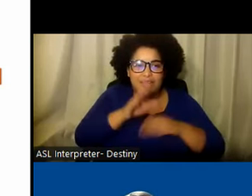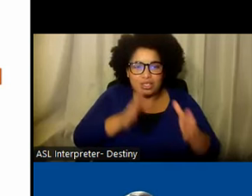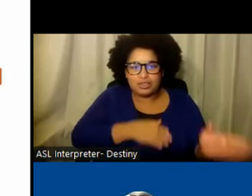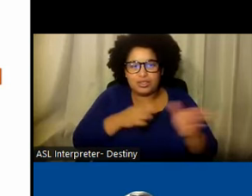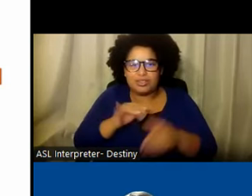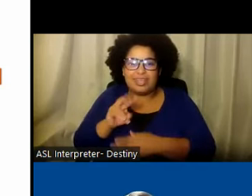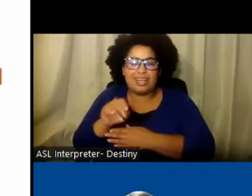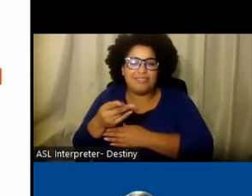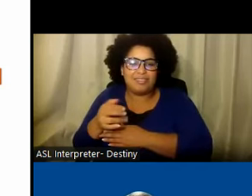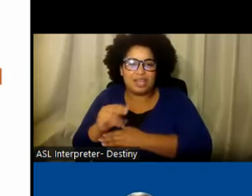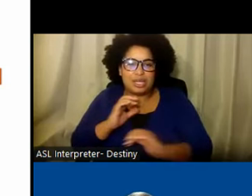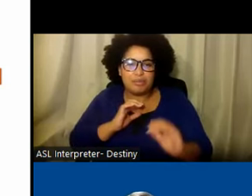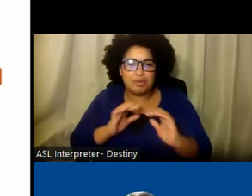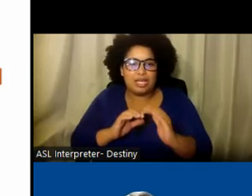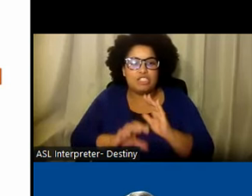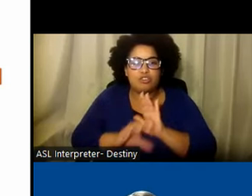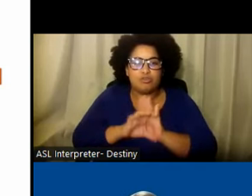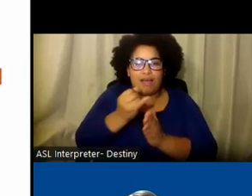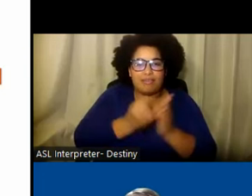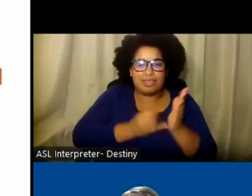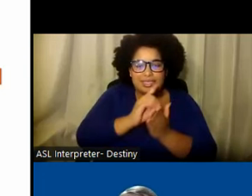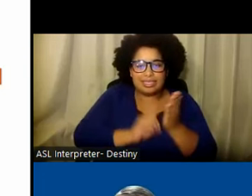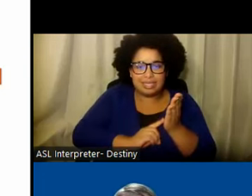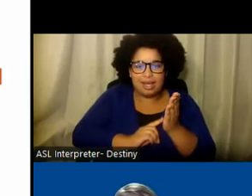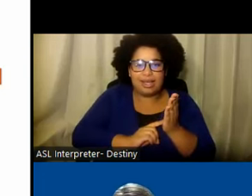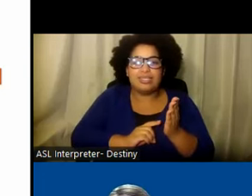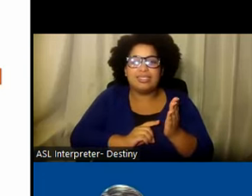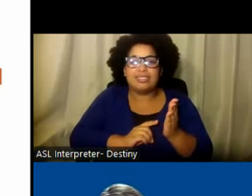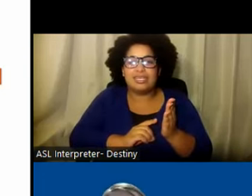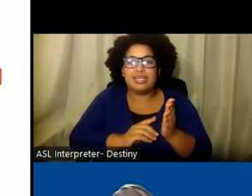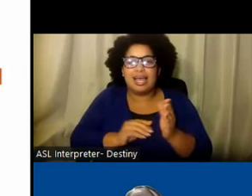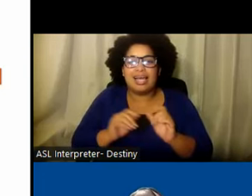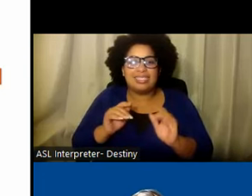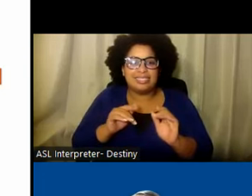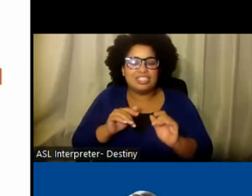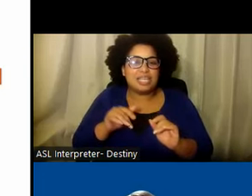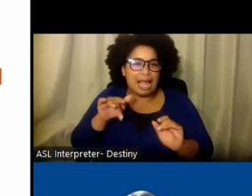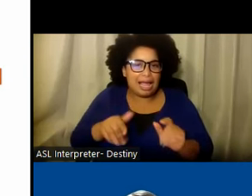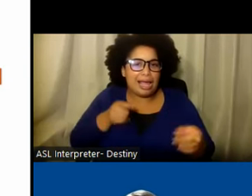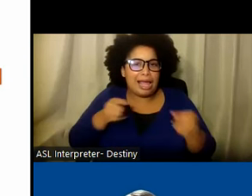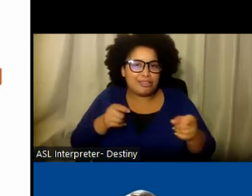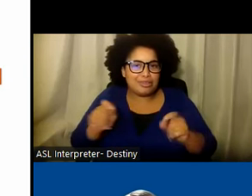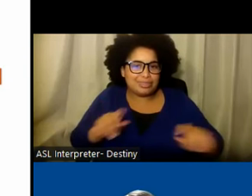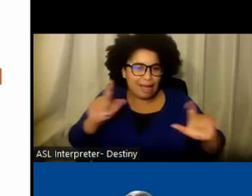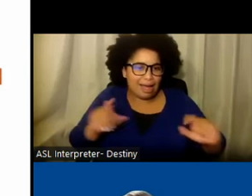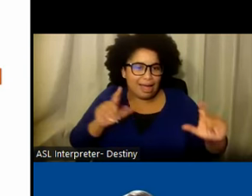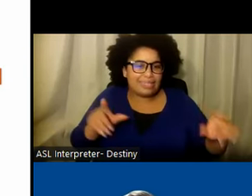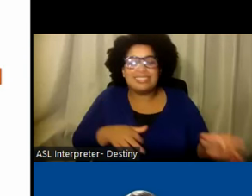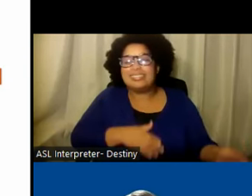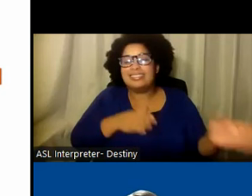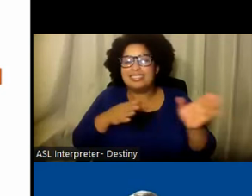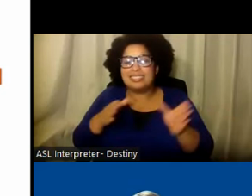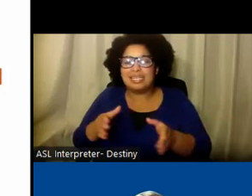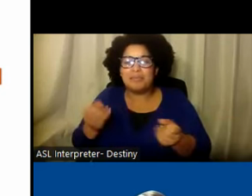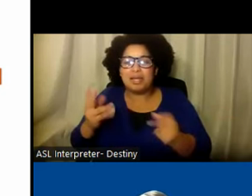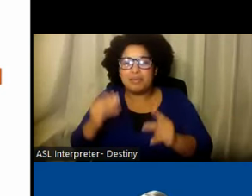Fan, our communications and graphic design, also moving slides behind the scenes, things people don't realize. Many people